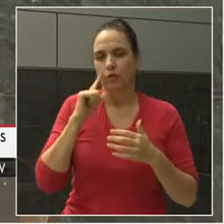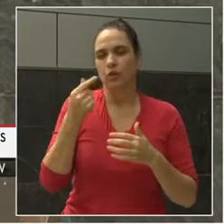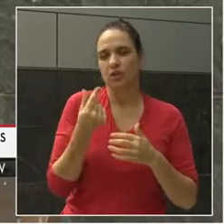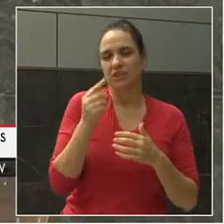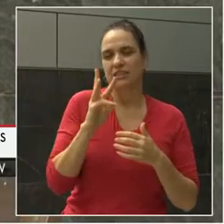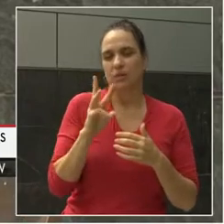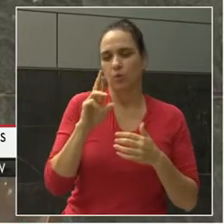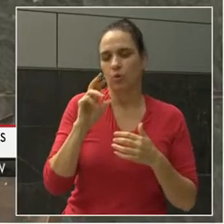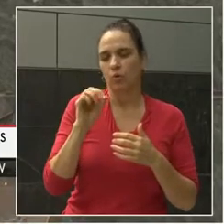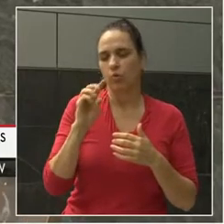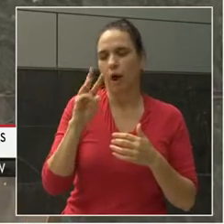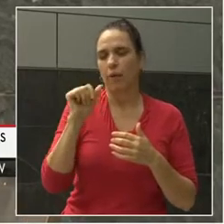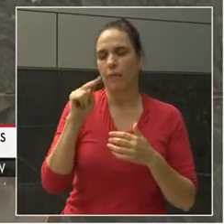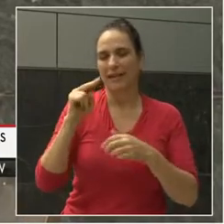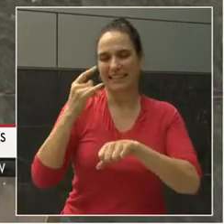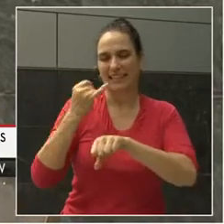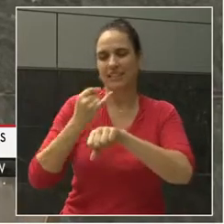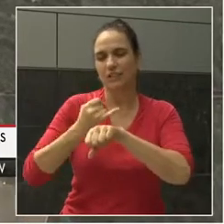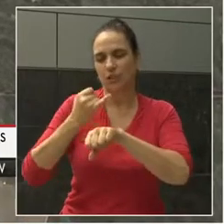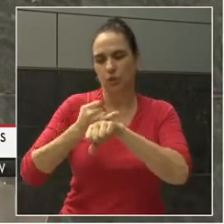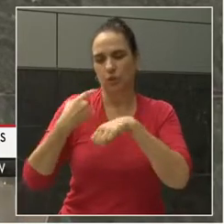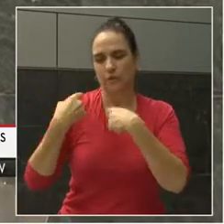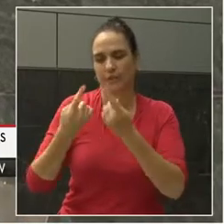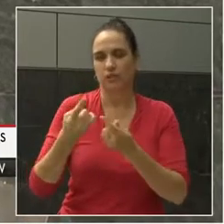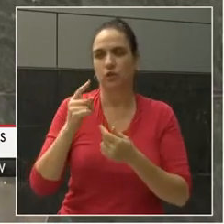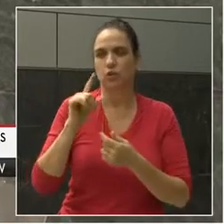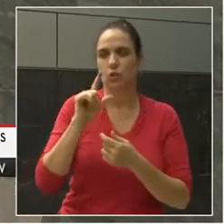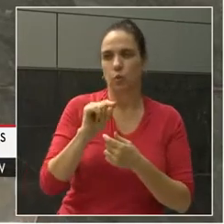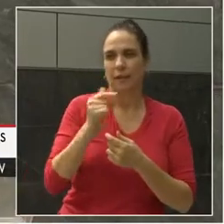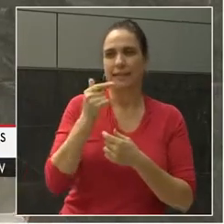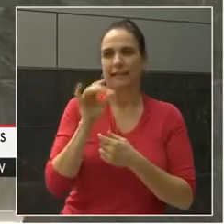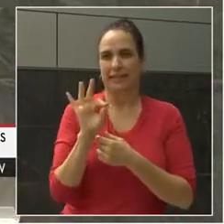since 2019. Ashanti?